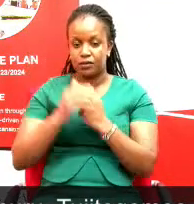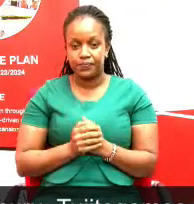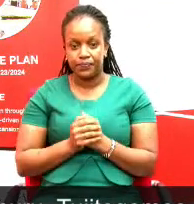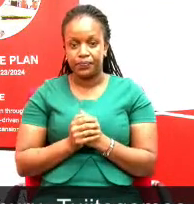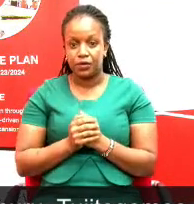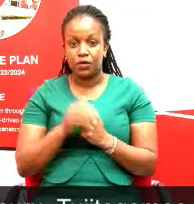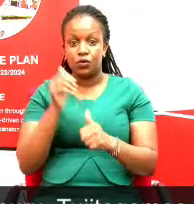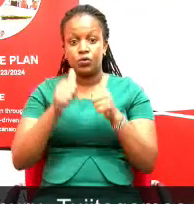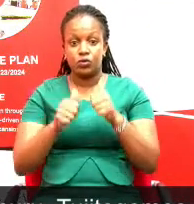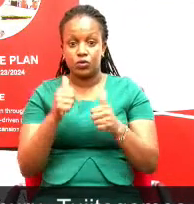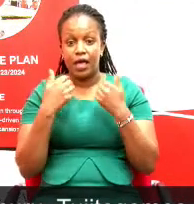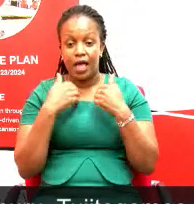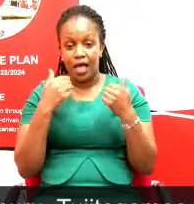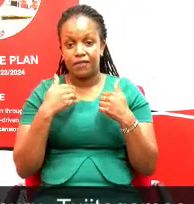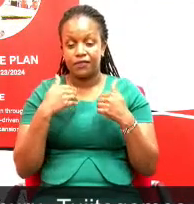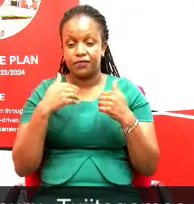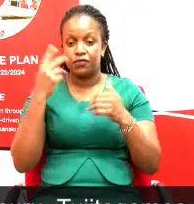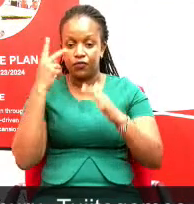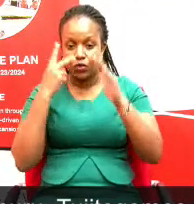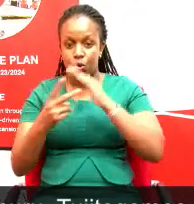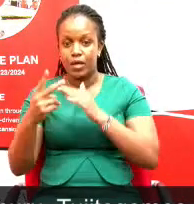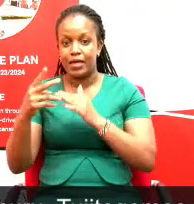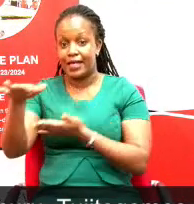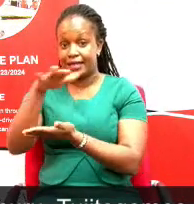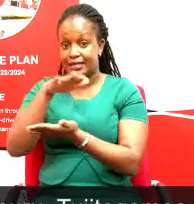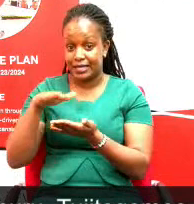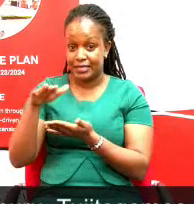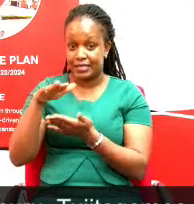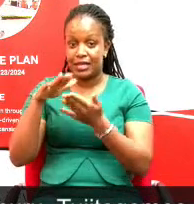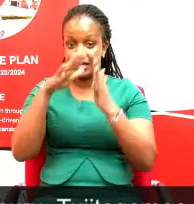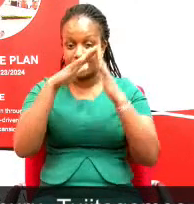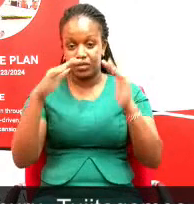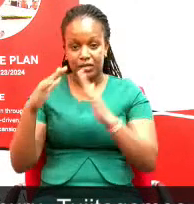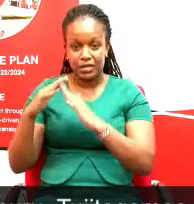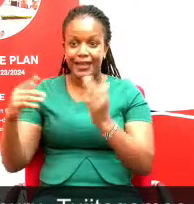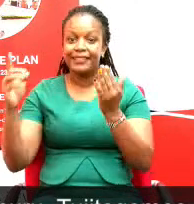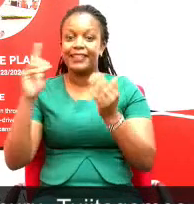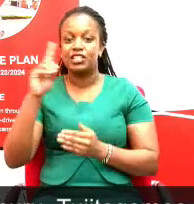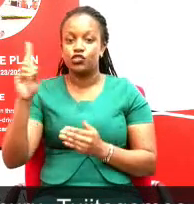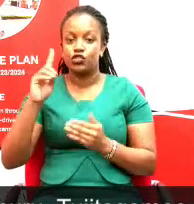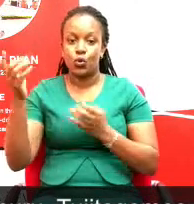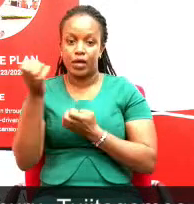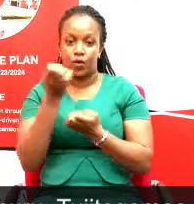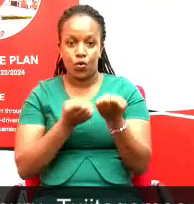net worth individuals, real estate, and the digital economy.